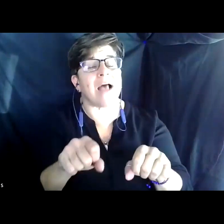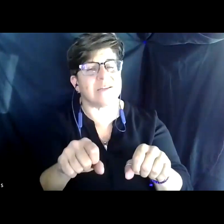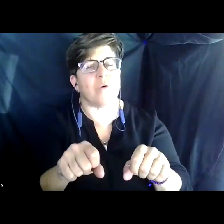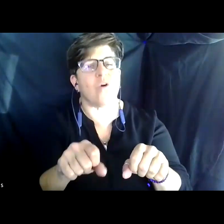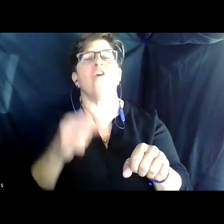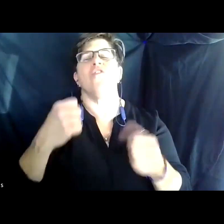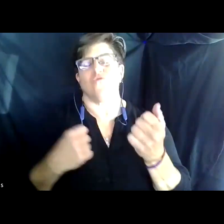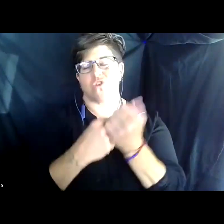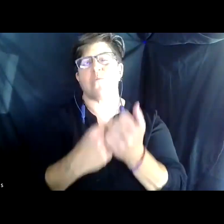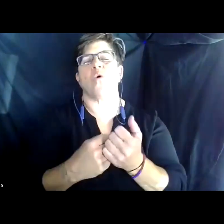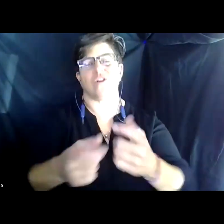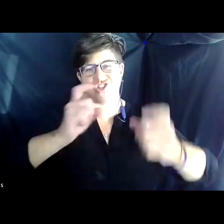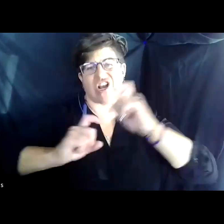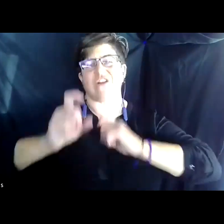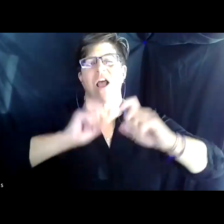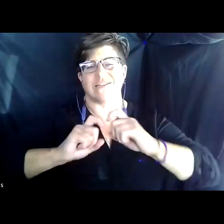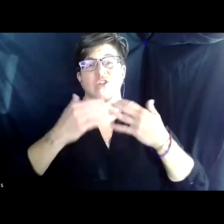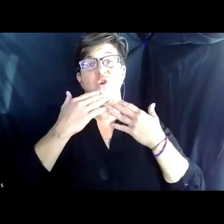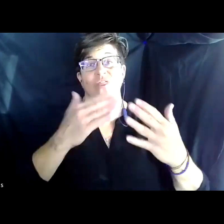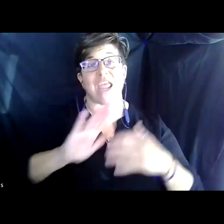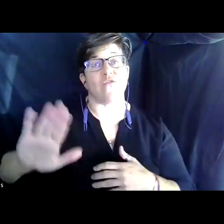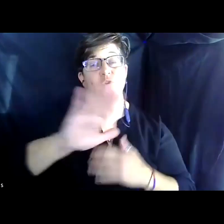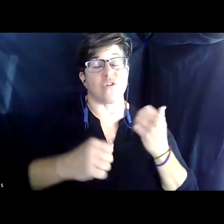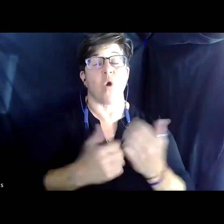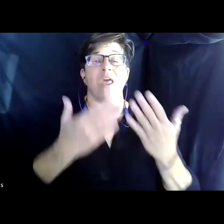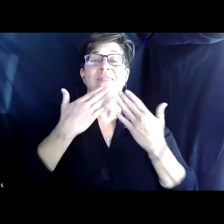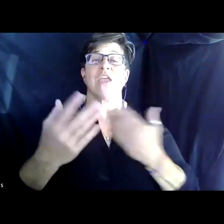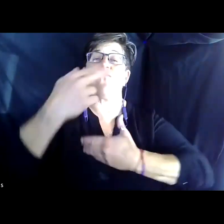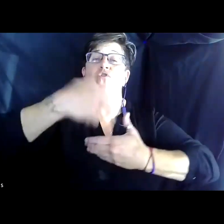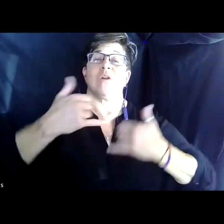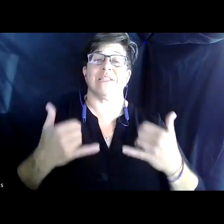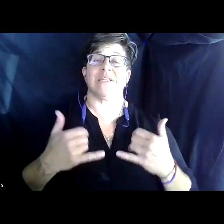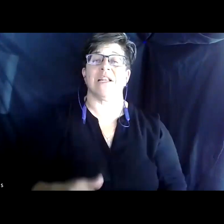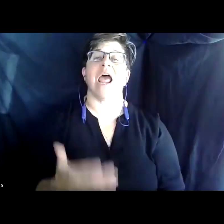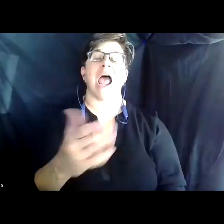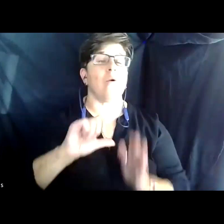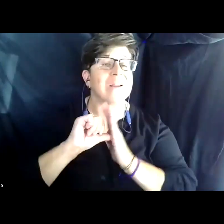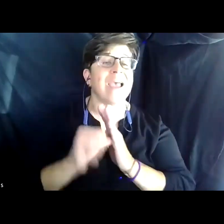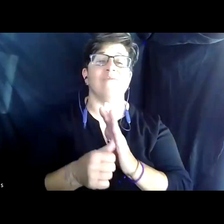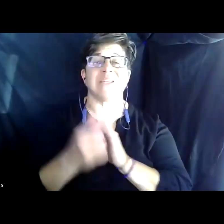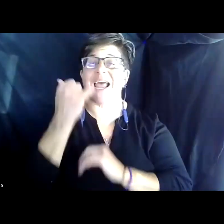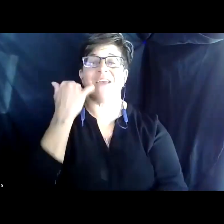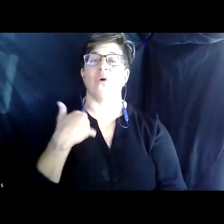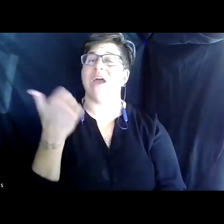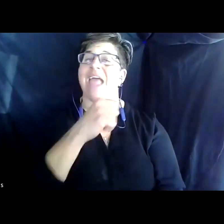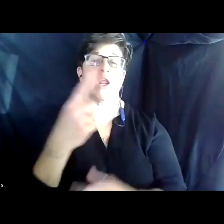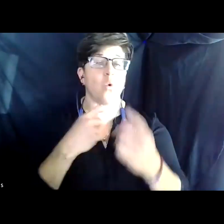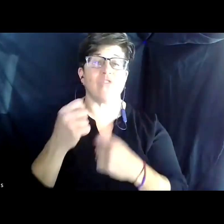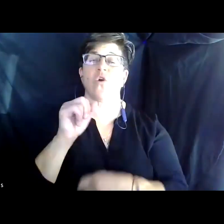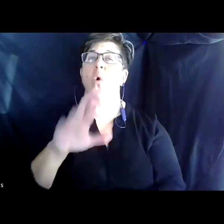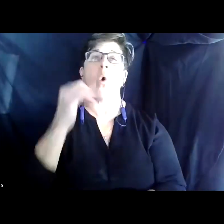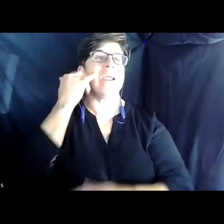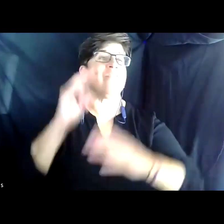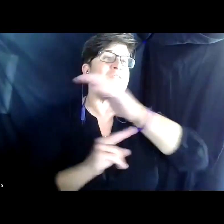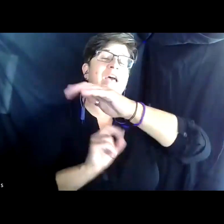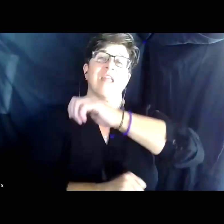supporters. So thank you all for your support. Thank you for joining us today. I want to reiterate that if you ever have a question or if the foundation can ever be of